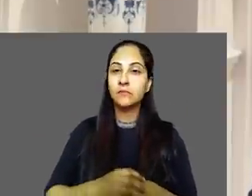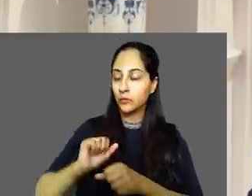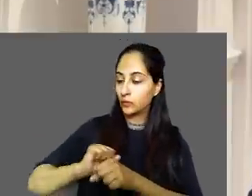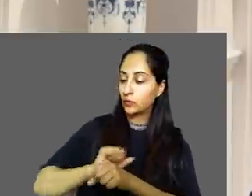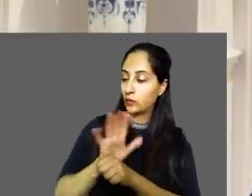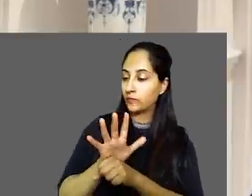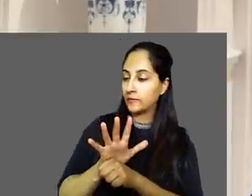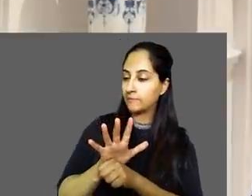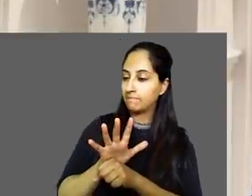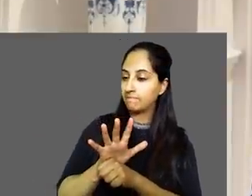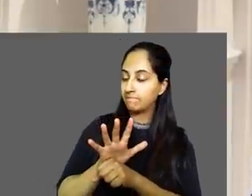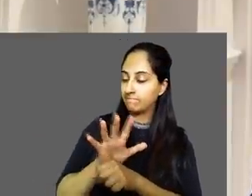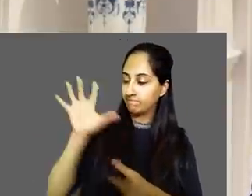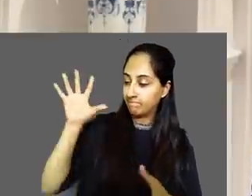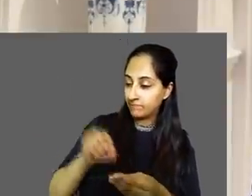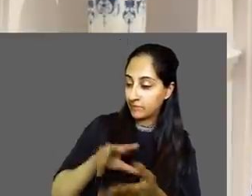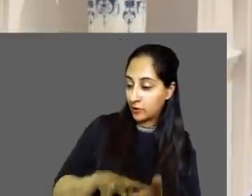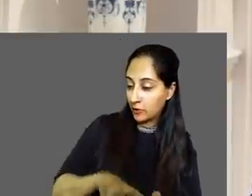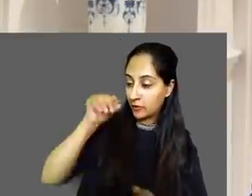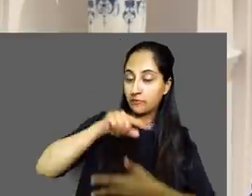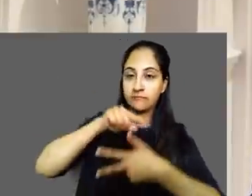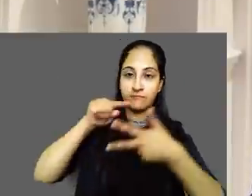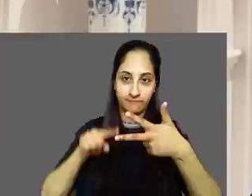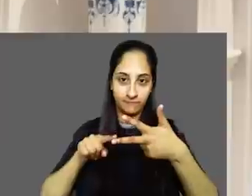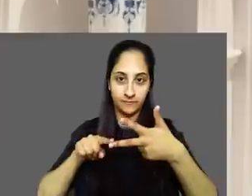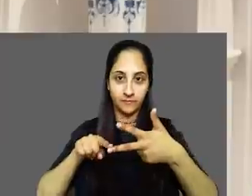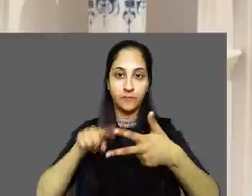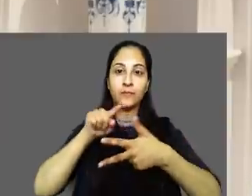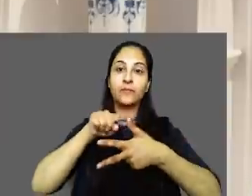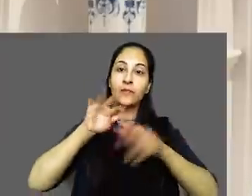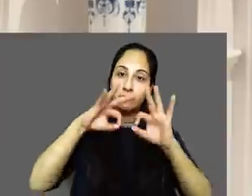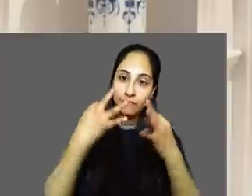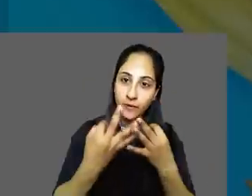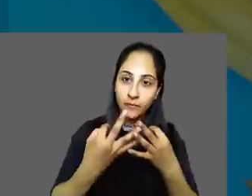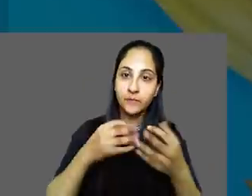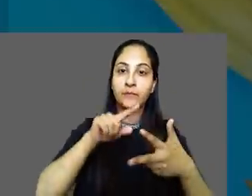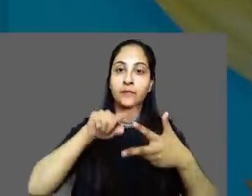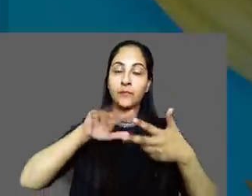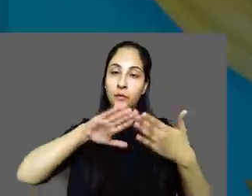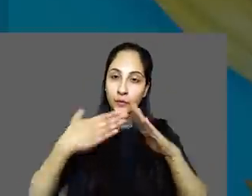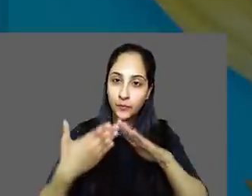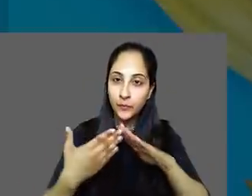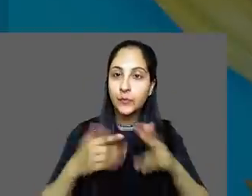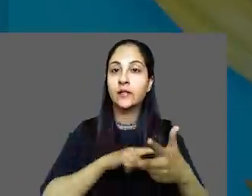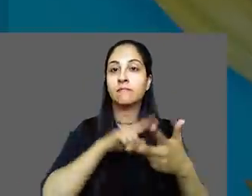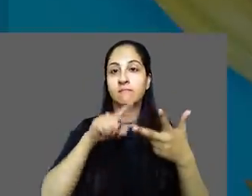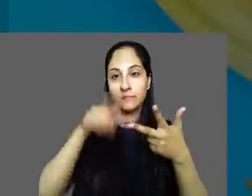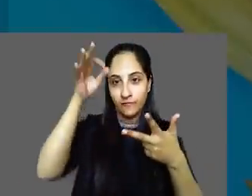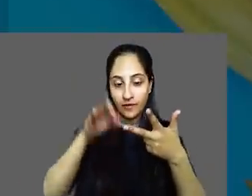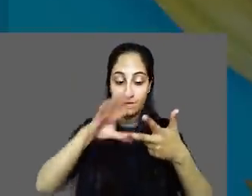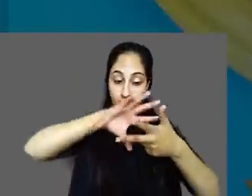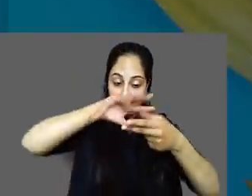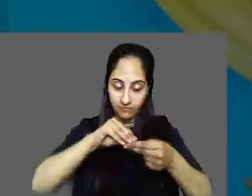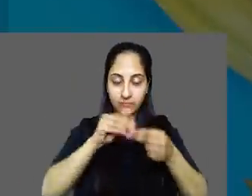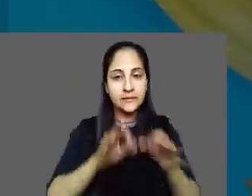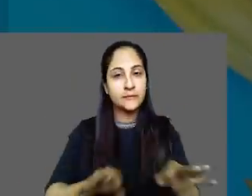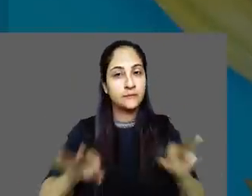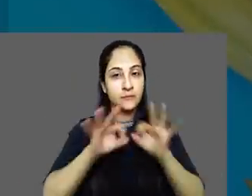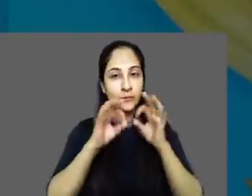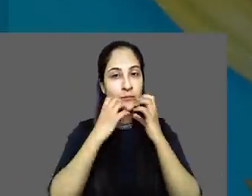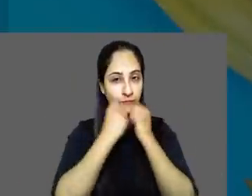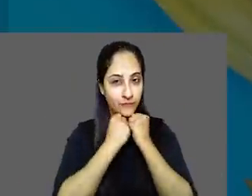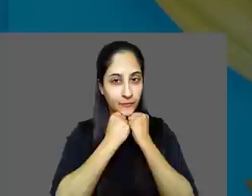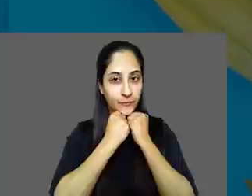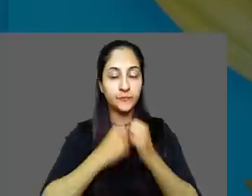lessons. It's the importance of family unity, community, and faith. Tell me about a bit as we look into the future, you